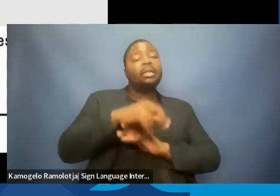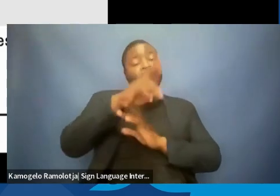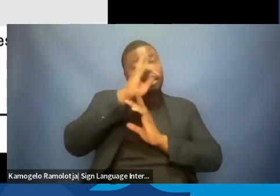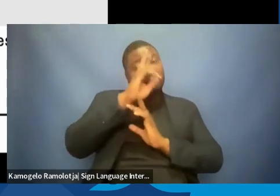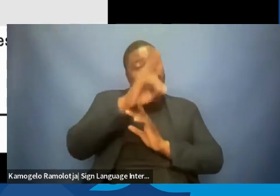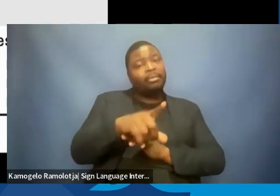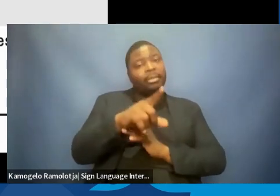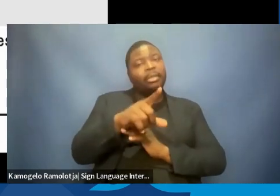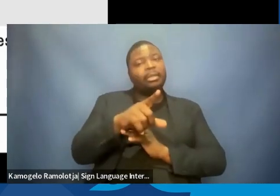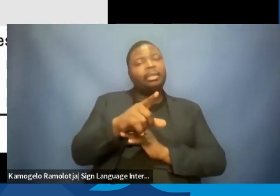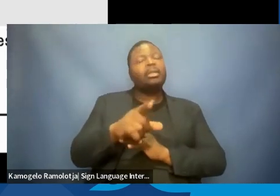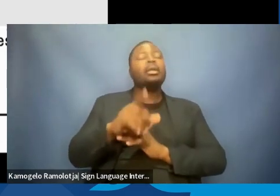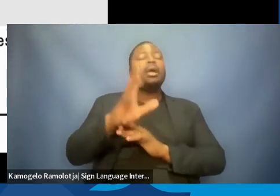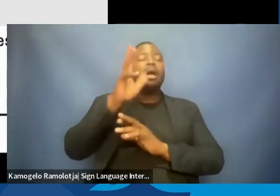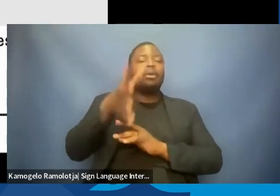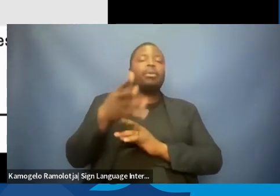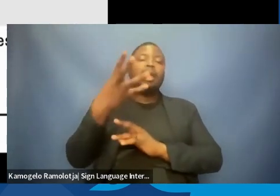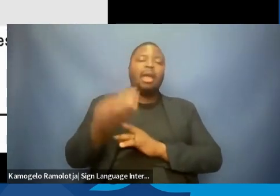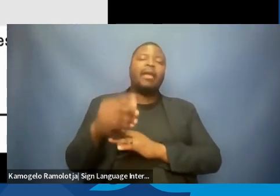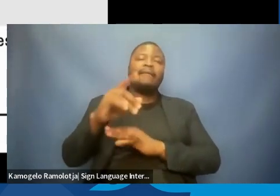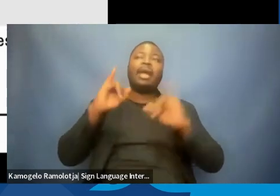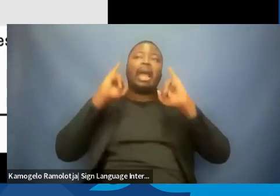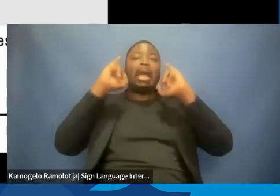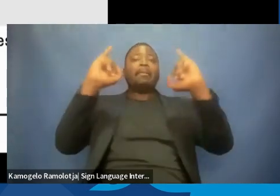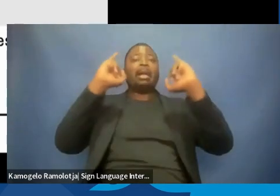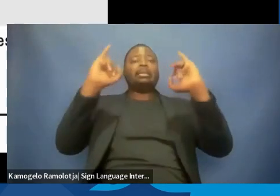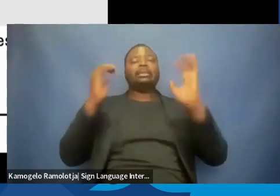services improved. We know that people will then